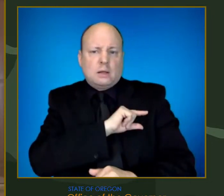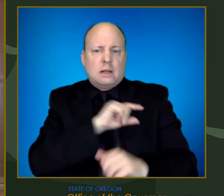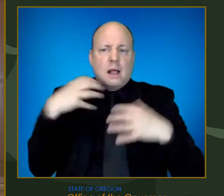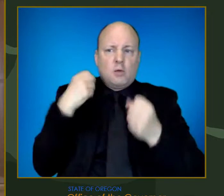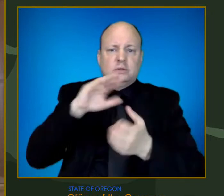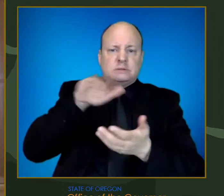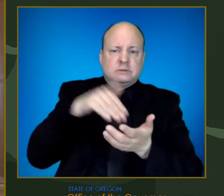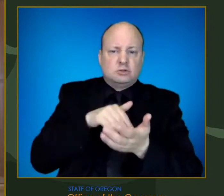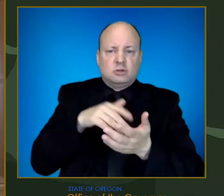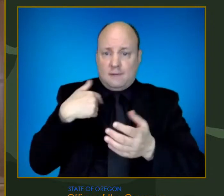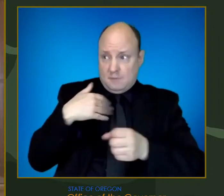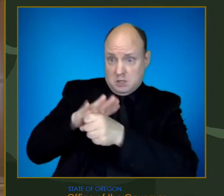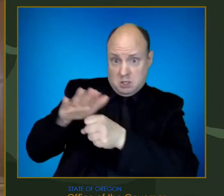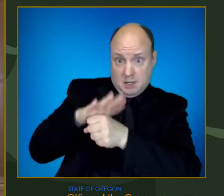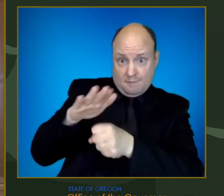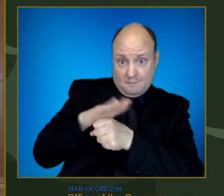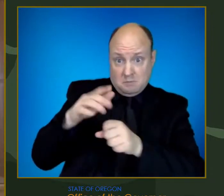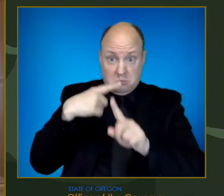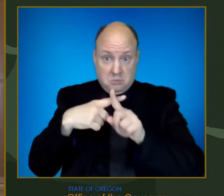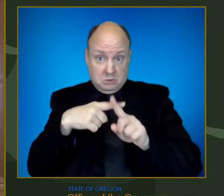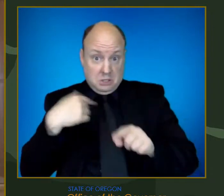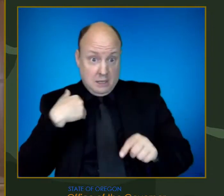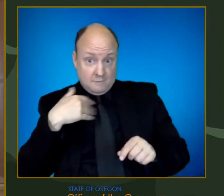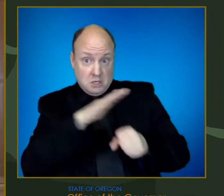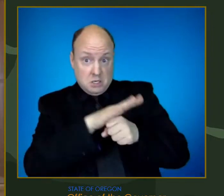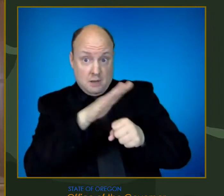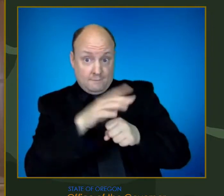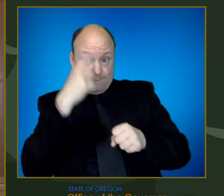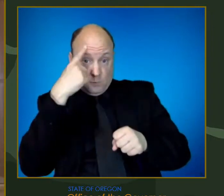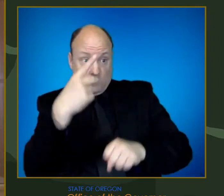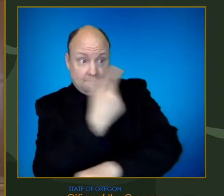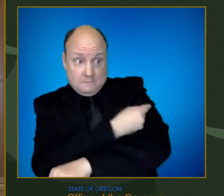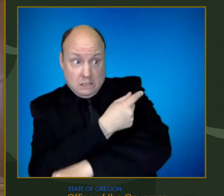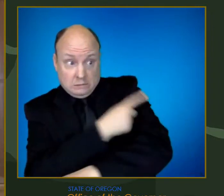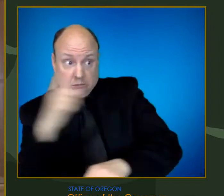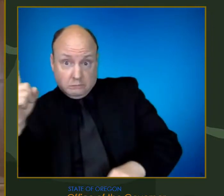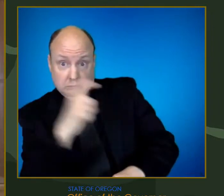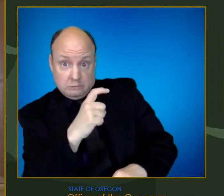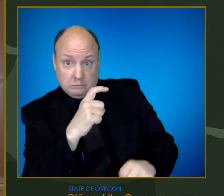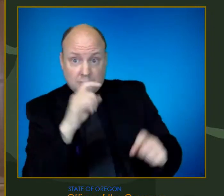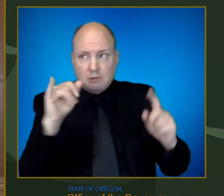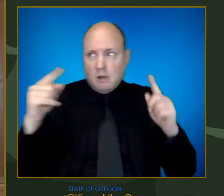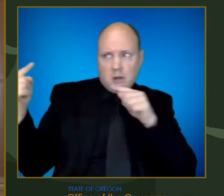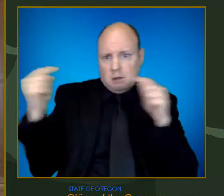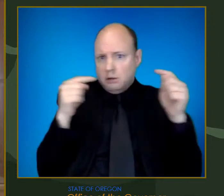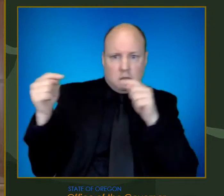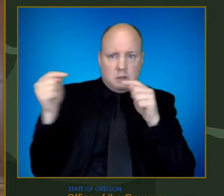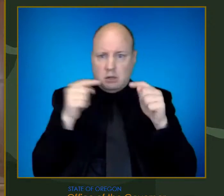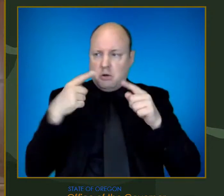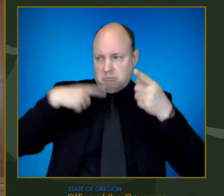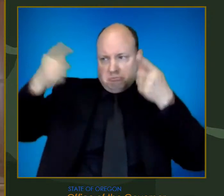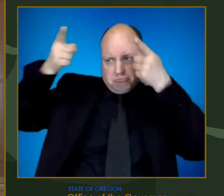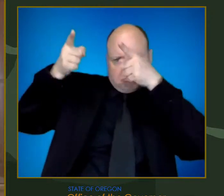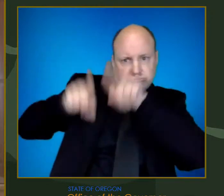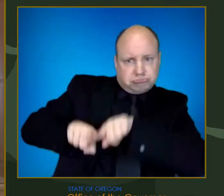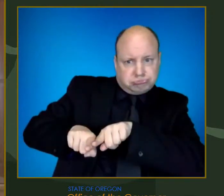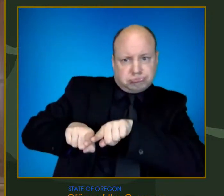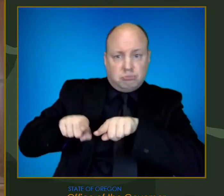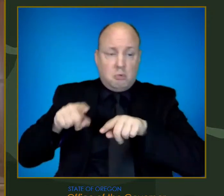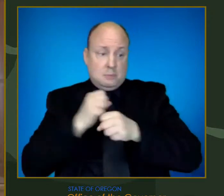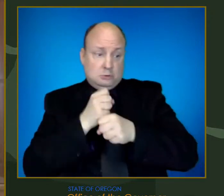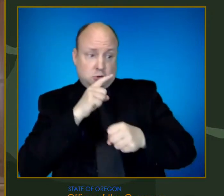patient population. We agreed to that request. It's been extremely successful, and we will continue to partner with